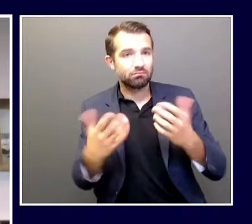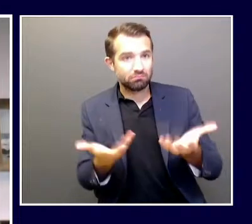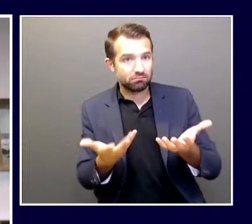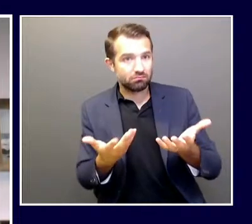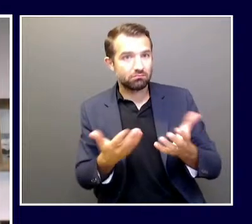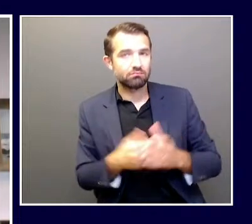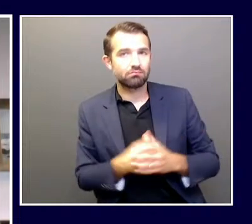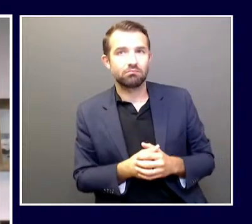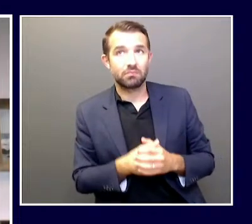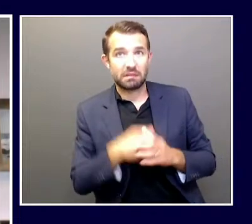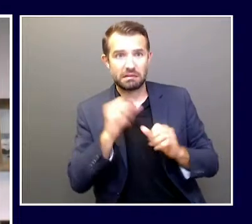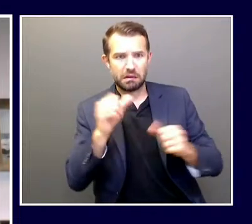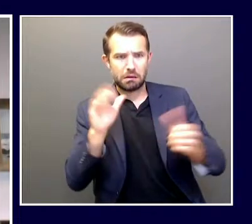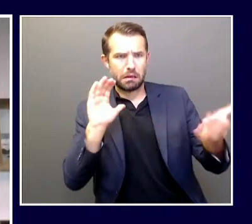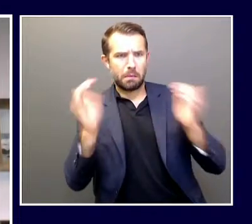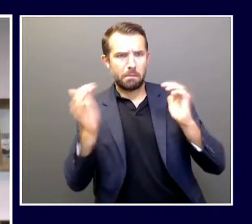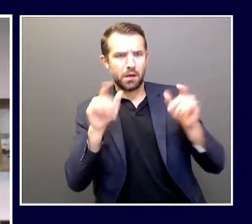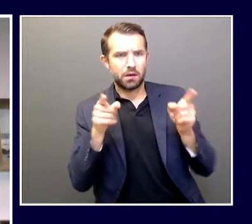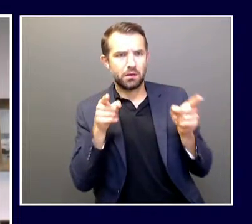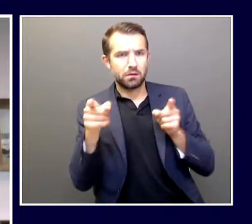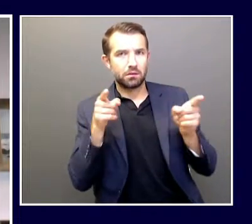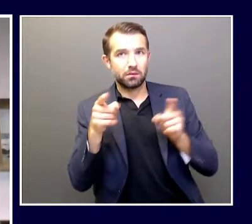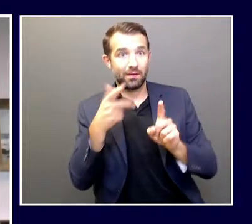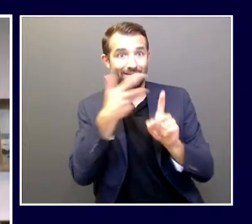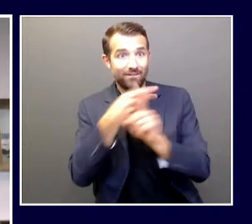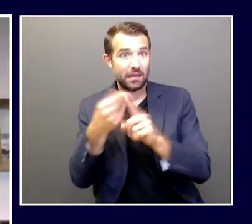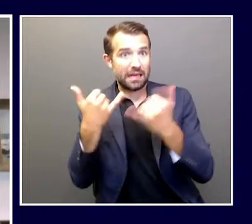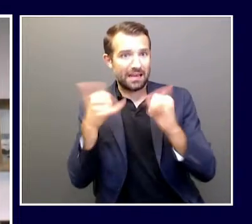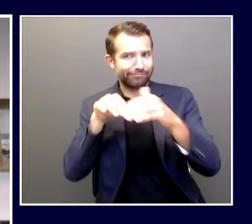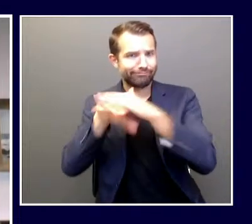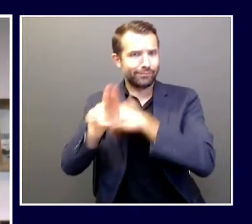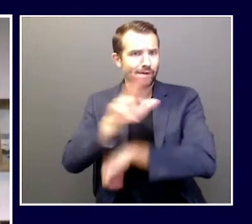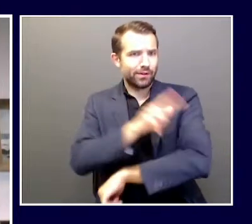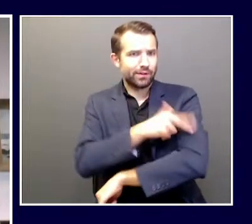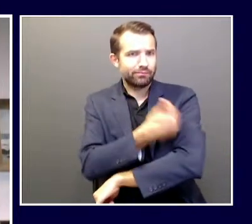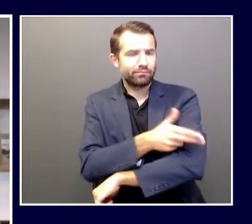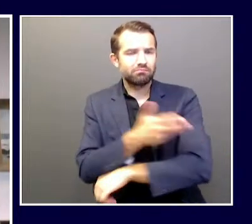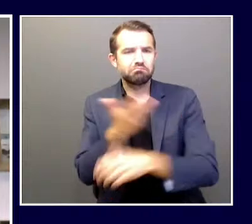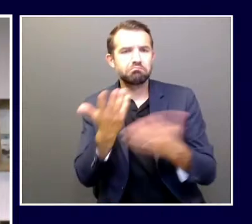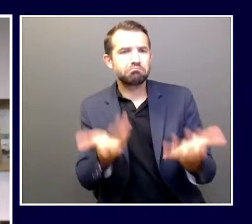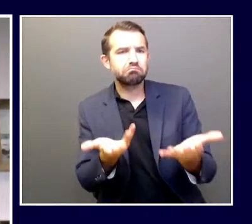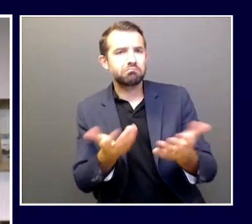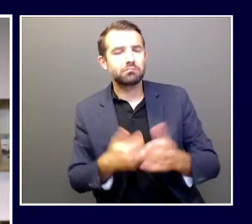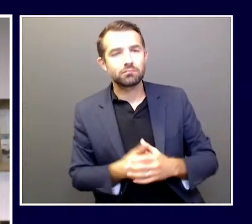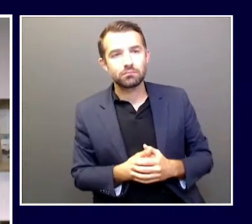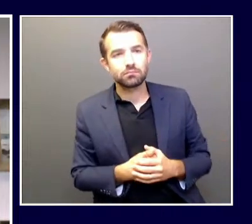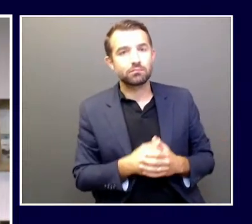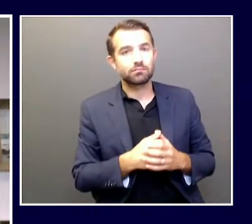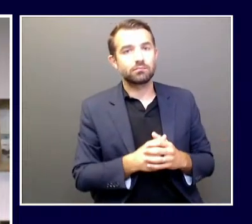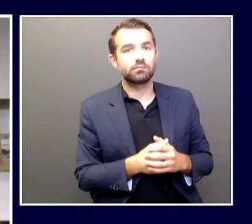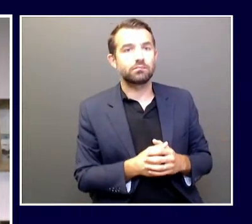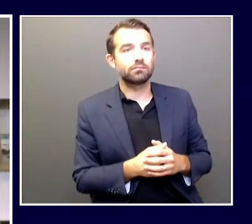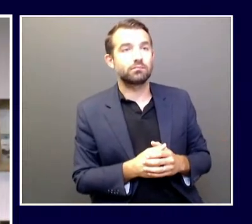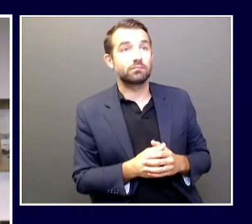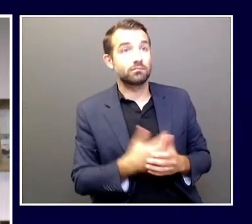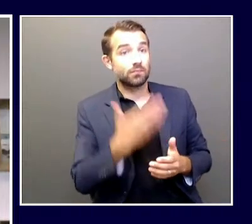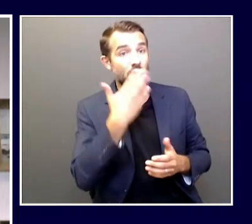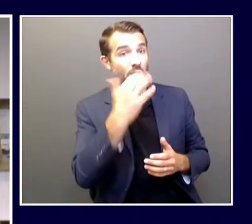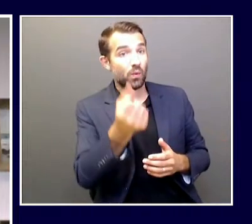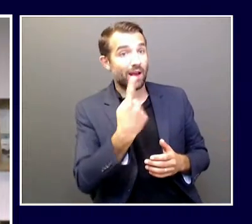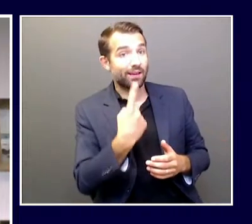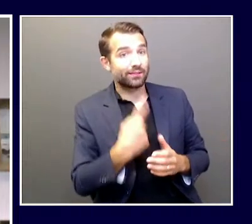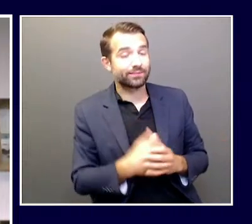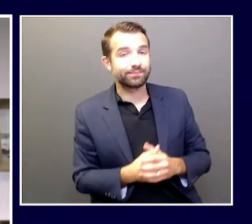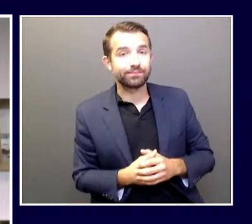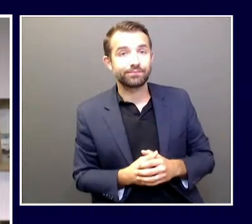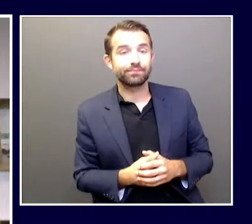well, you see, you got the vaccine, you still ain't in the hospital. Well, I appreciate that question. I think the place to start that discussion